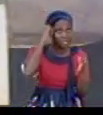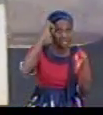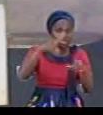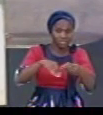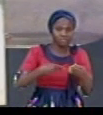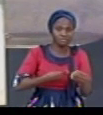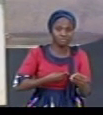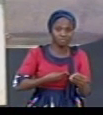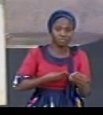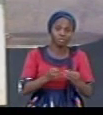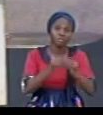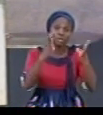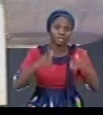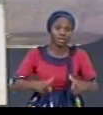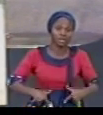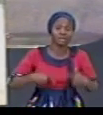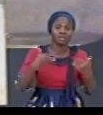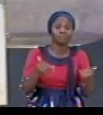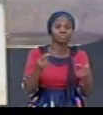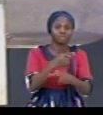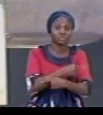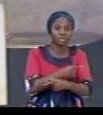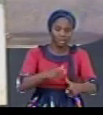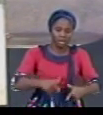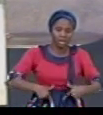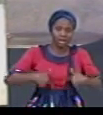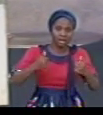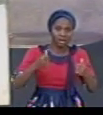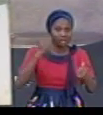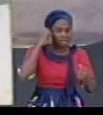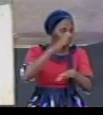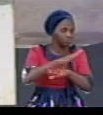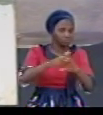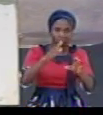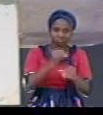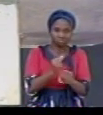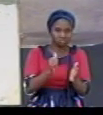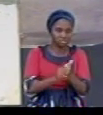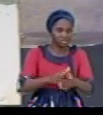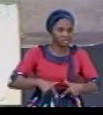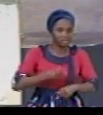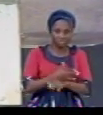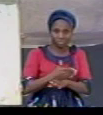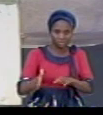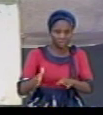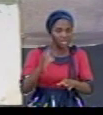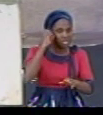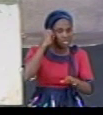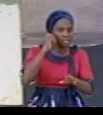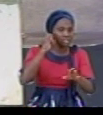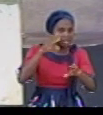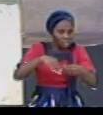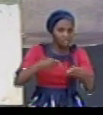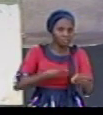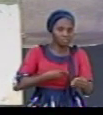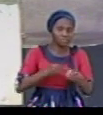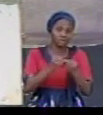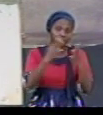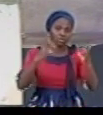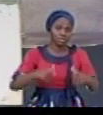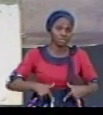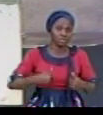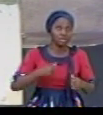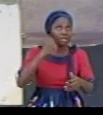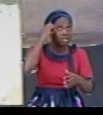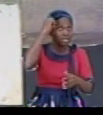abundant life today. He gives us life. He doesn't take that life away. He gives us abundant life. He